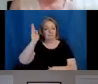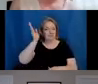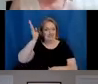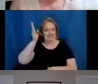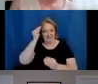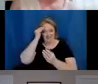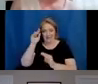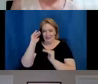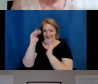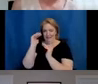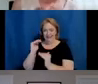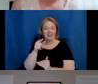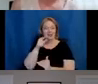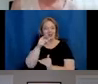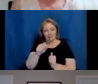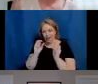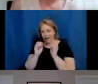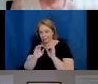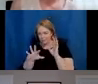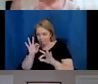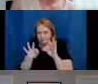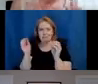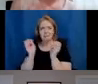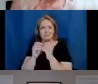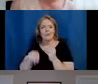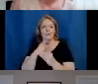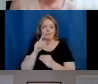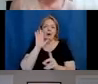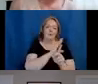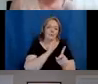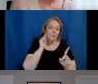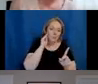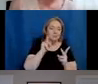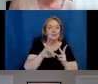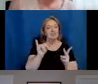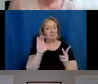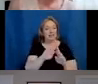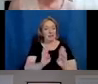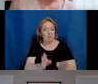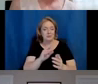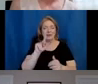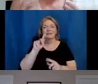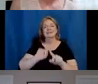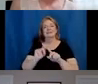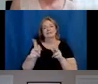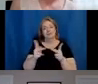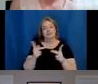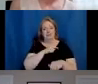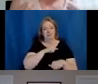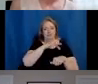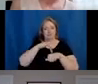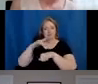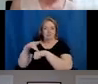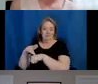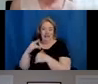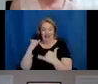can continue your exploration of the Renee and Chaim Gross Foundation, HAHS, the James Castle House, and all the sites that we visited, not only on this year's road